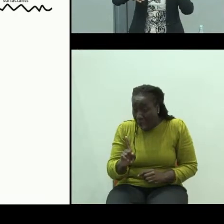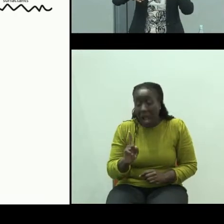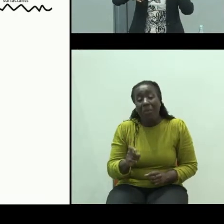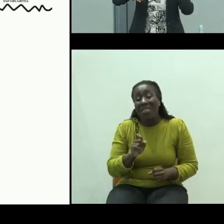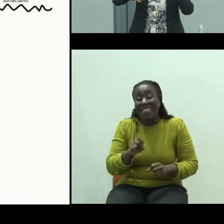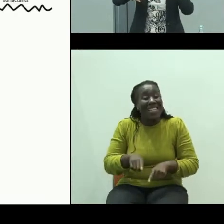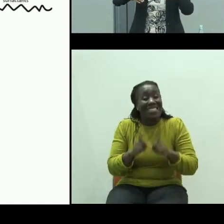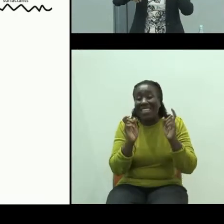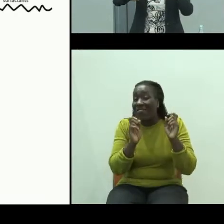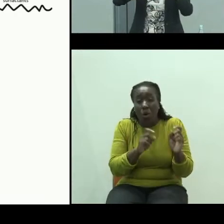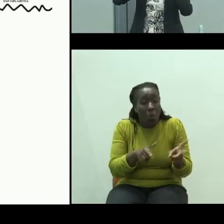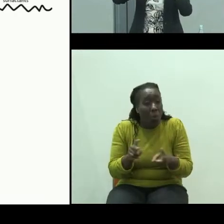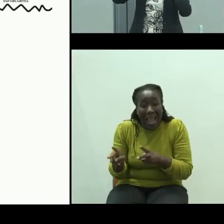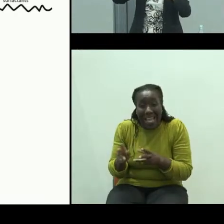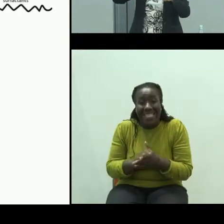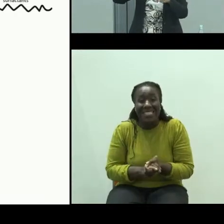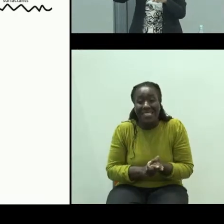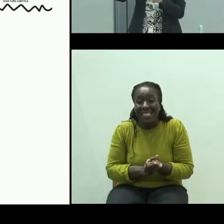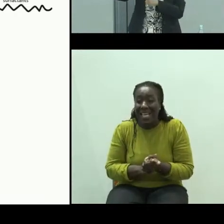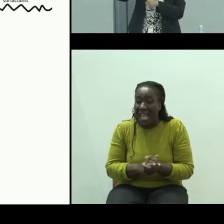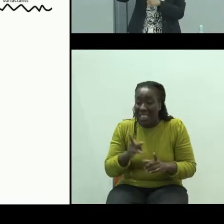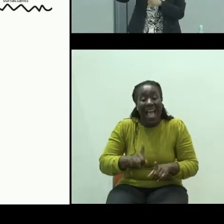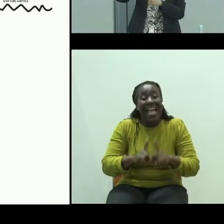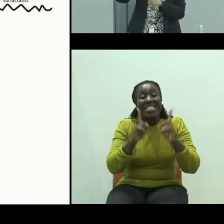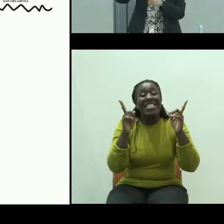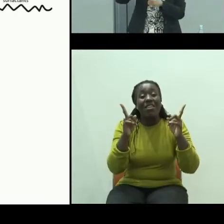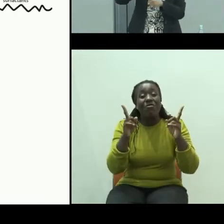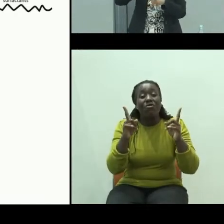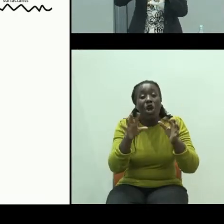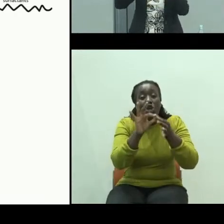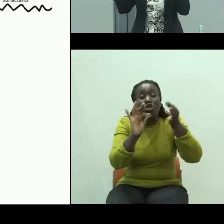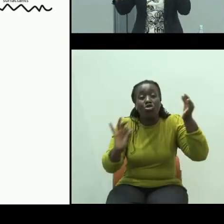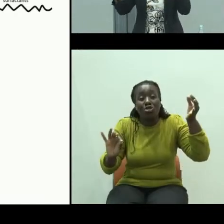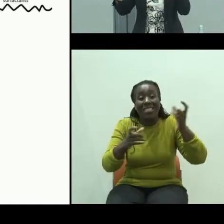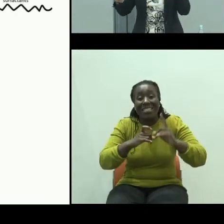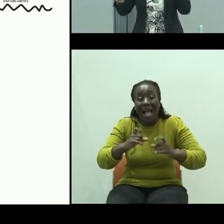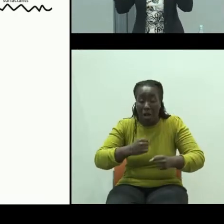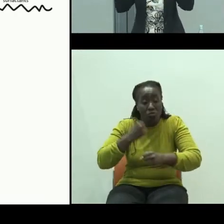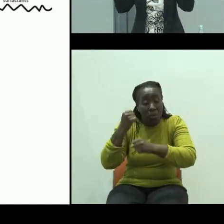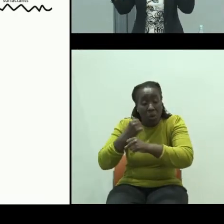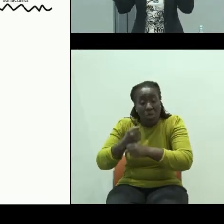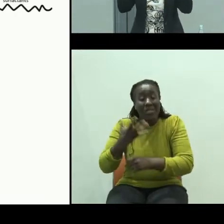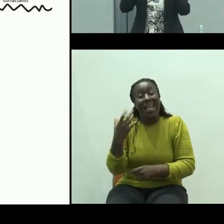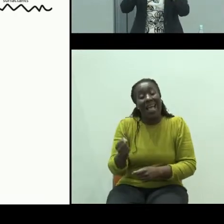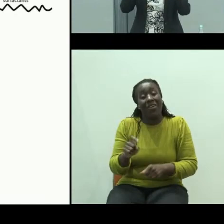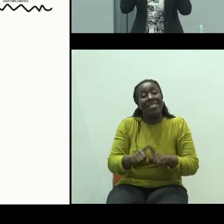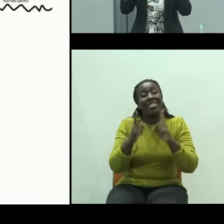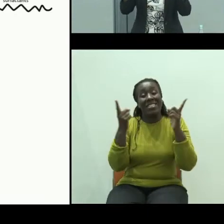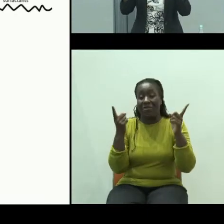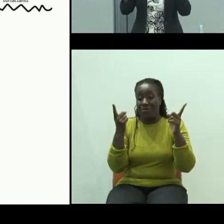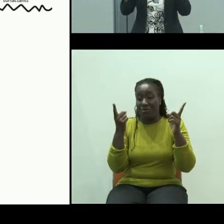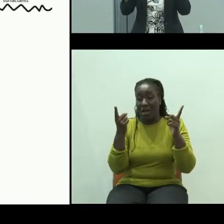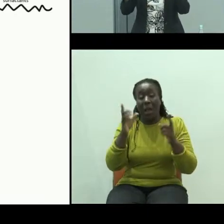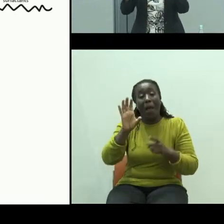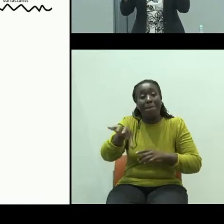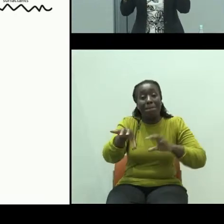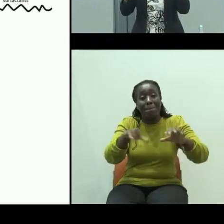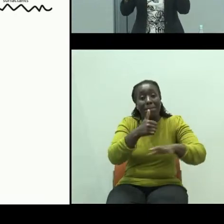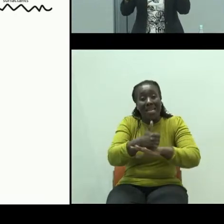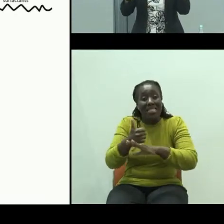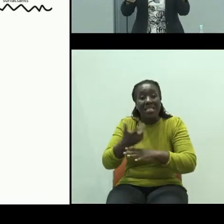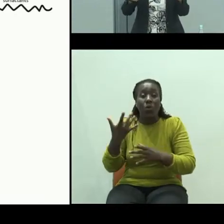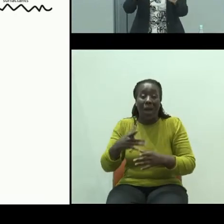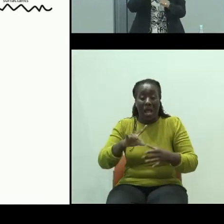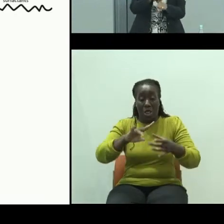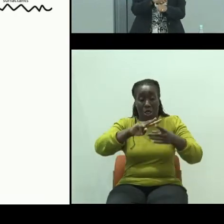ways, as I had said previously, of having different strings of promoters. In this case, we also have different places where we've put the strings